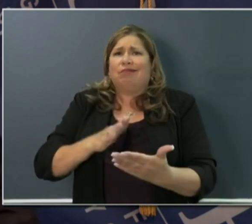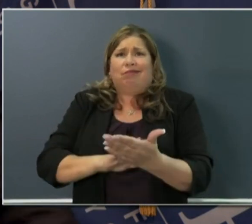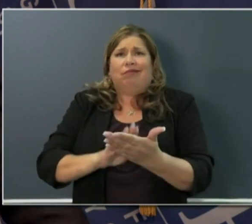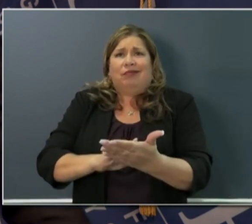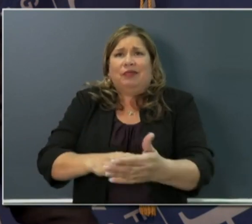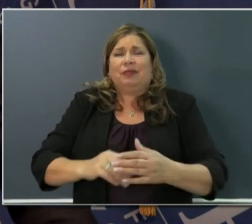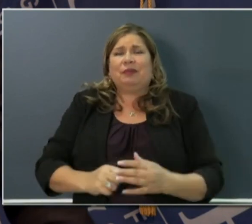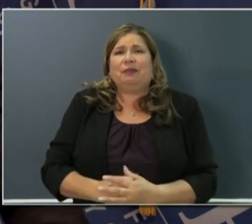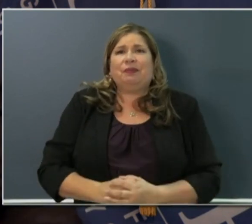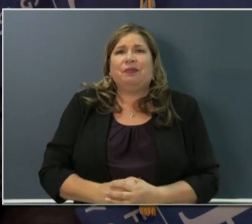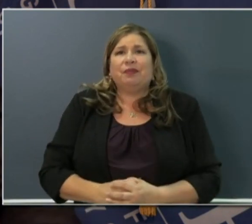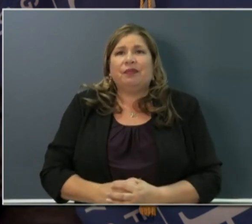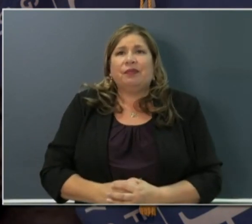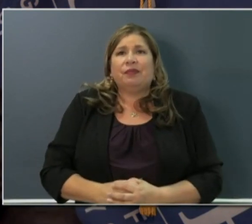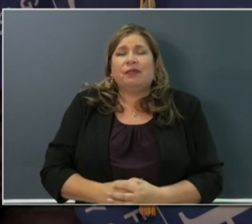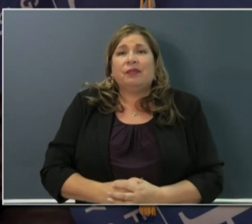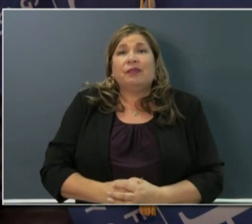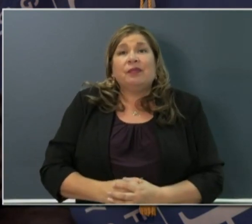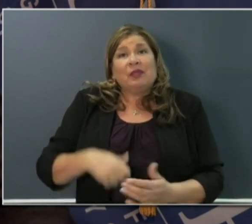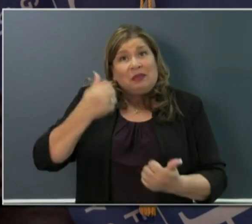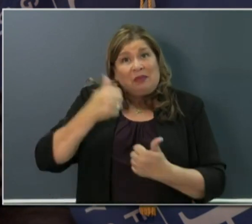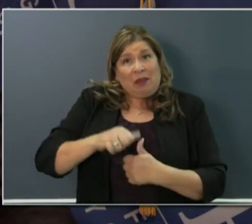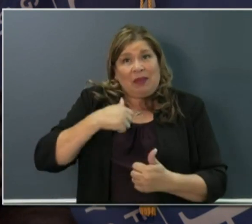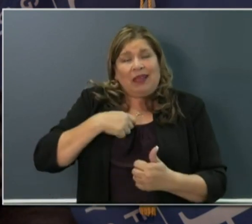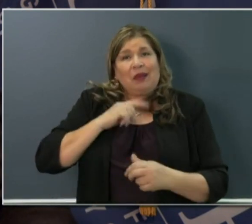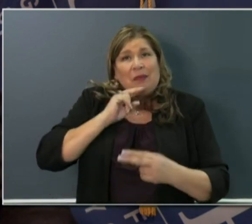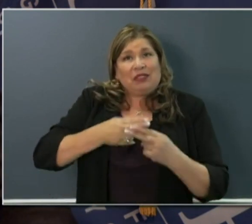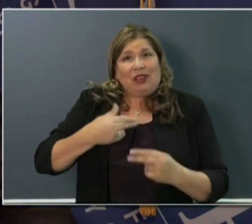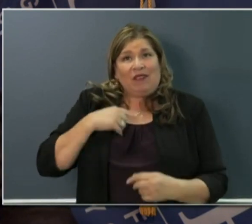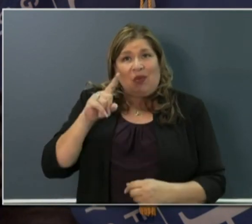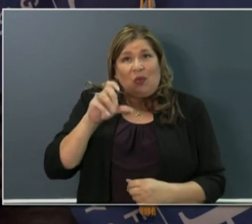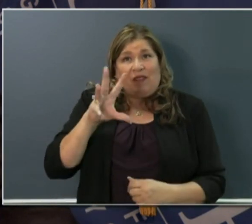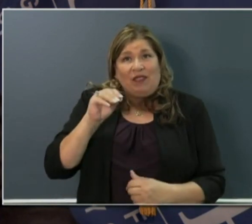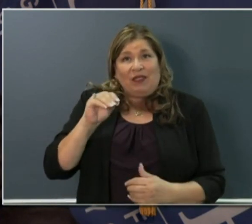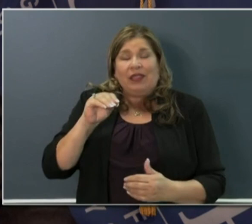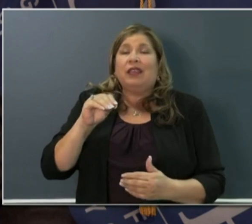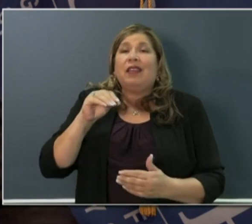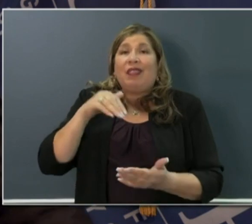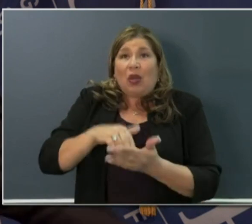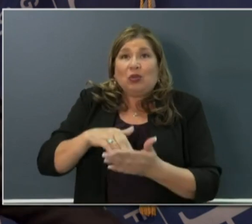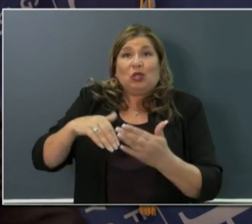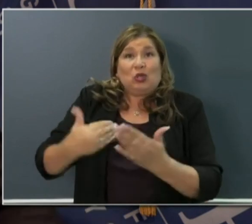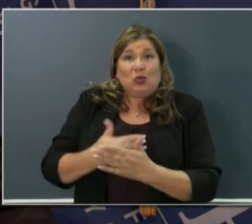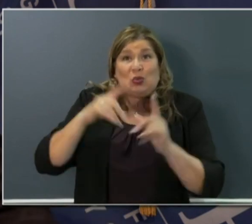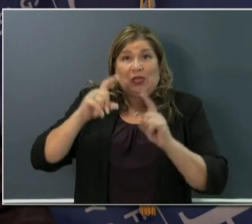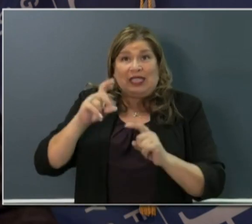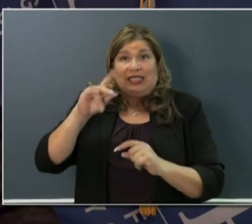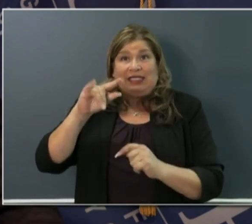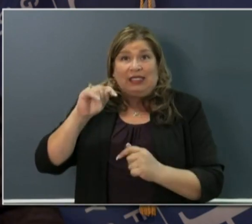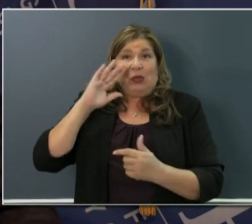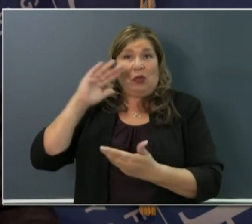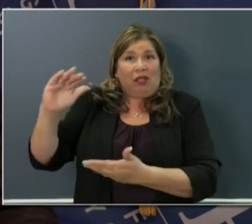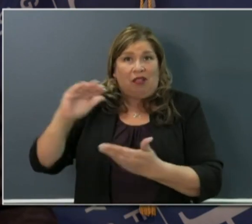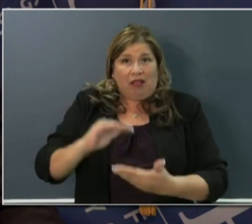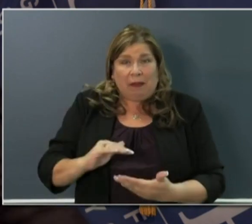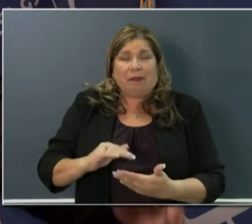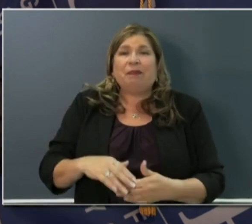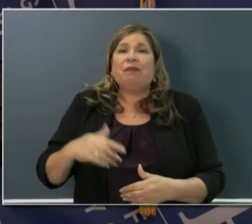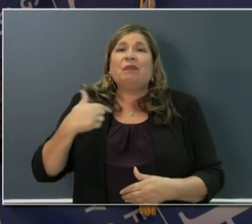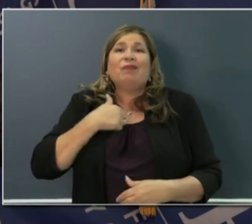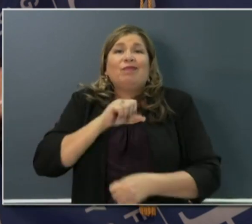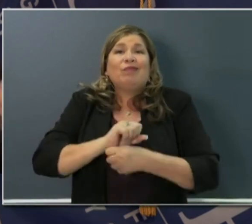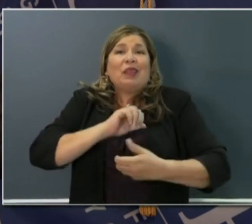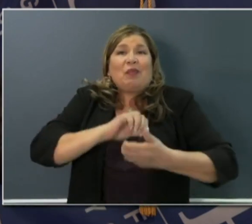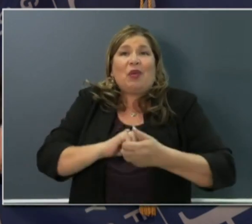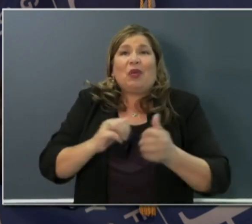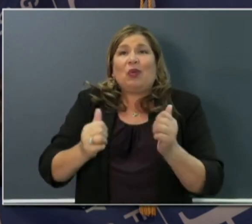that 150,000 new test kits coming because of the largesse of the partnerships with Kaiser, with Apple